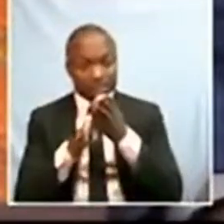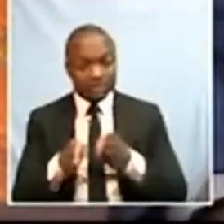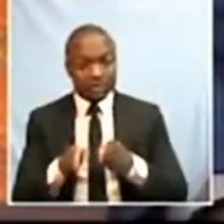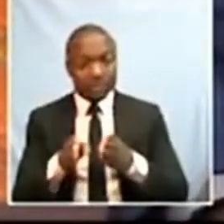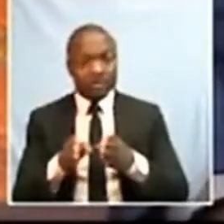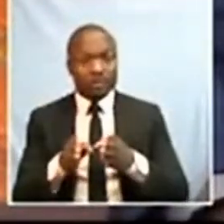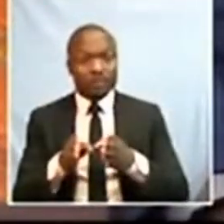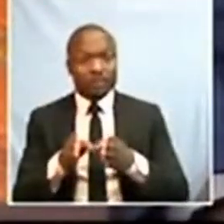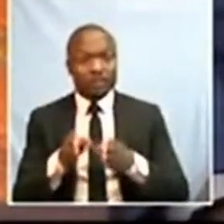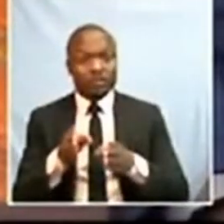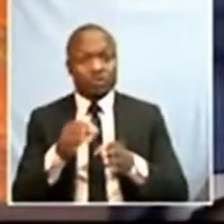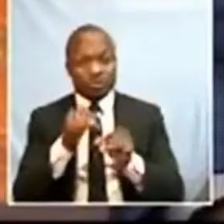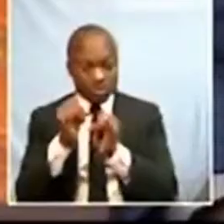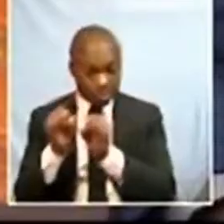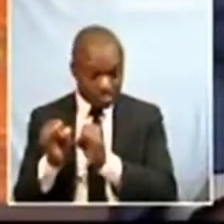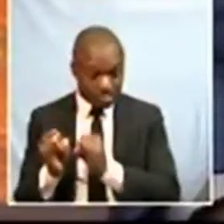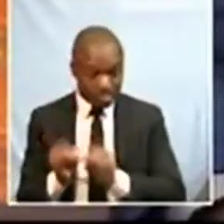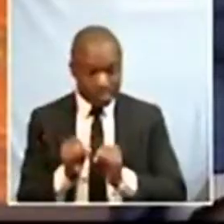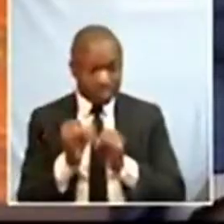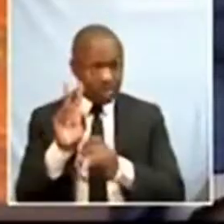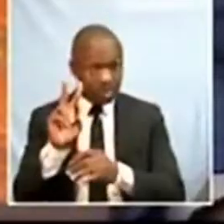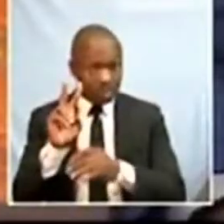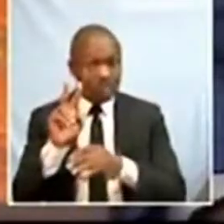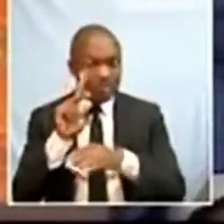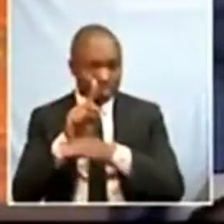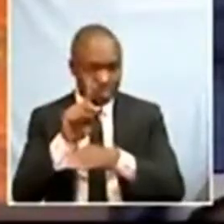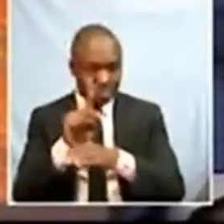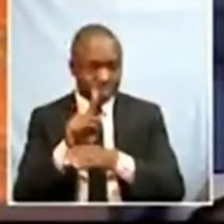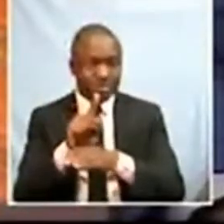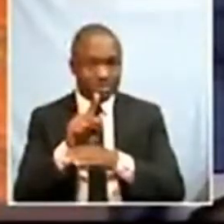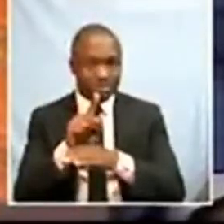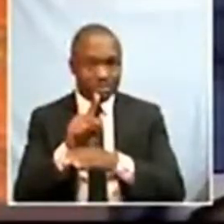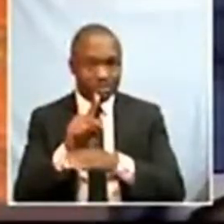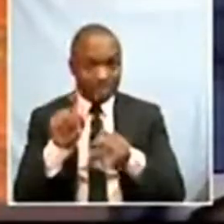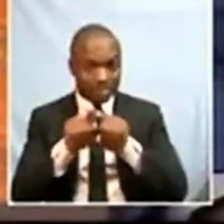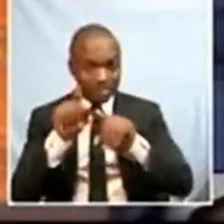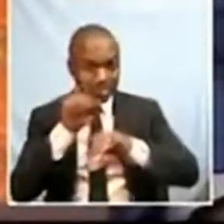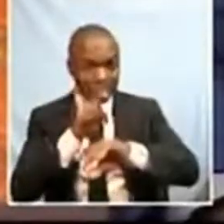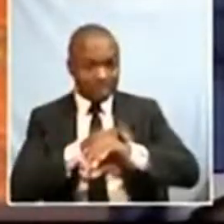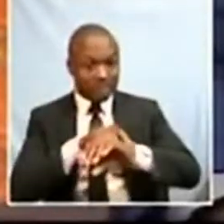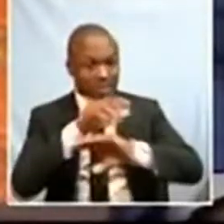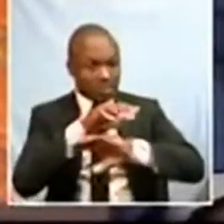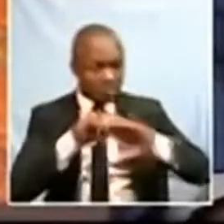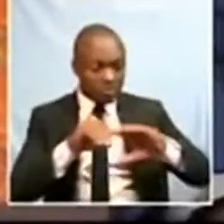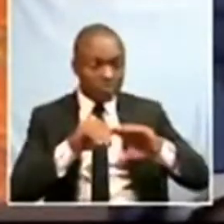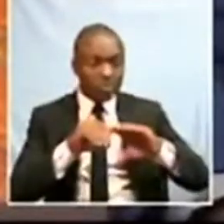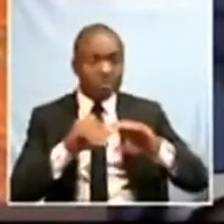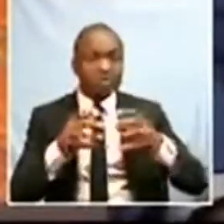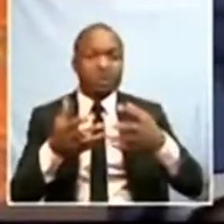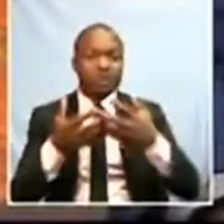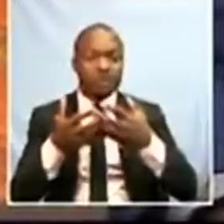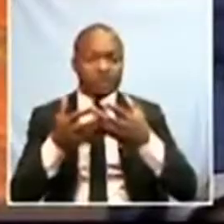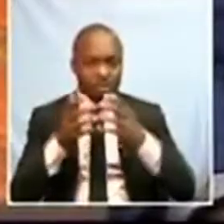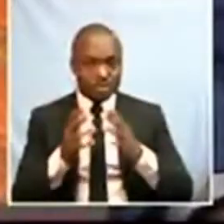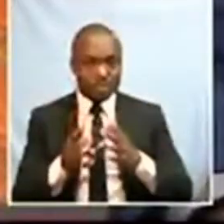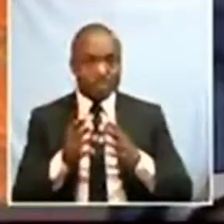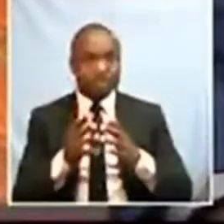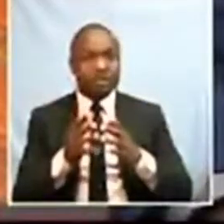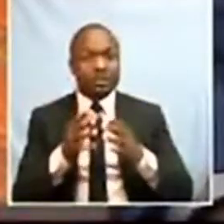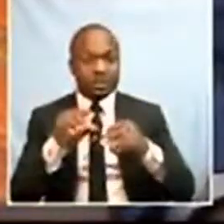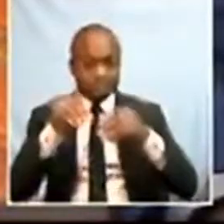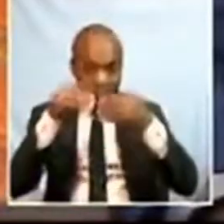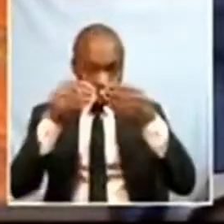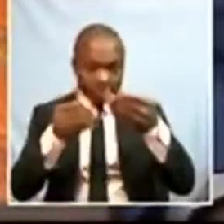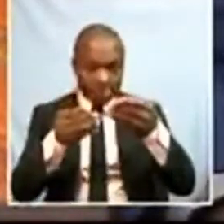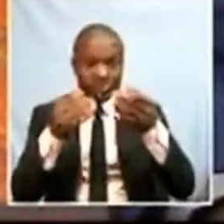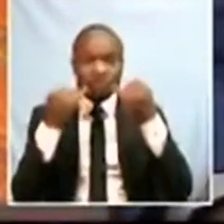at a go. Chair, I would like to call upon the engineer to submit on the